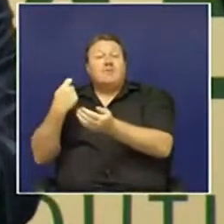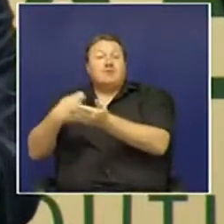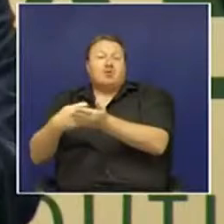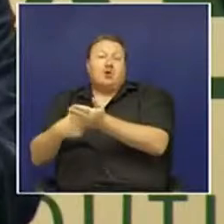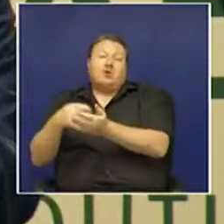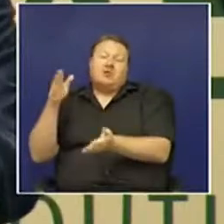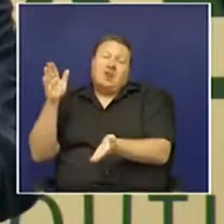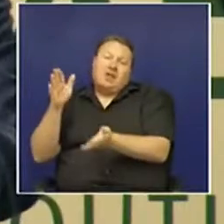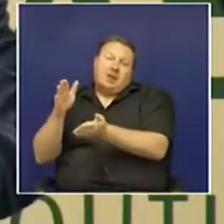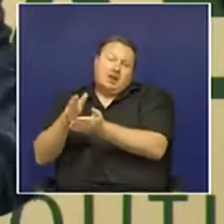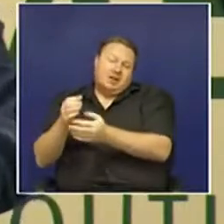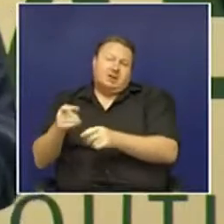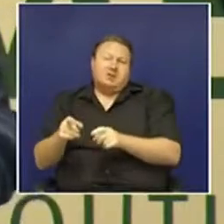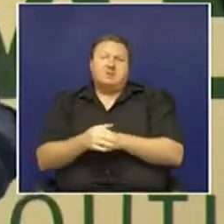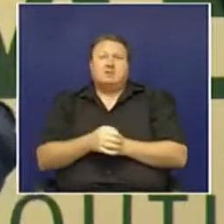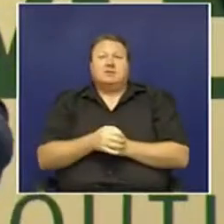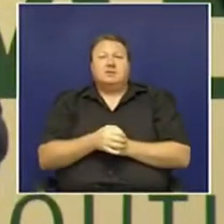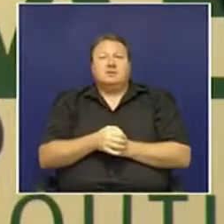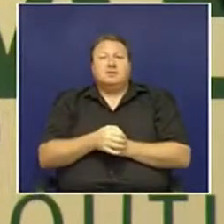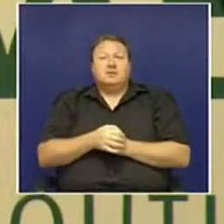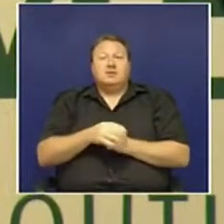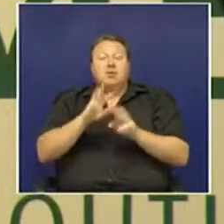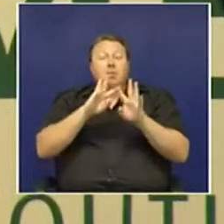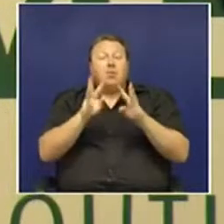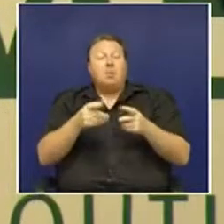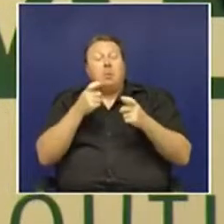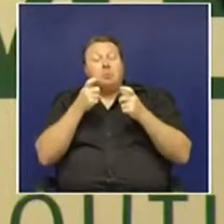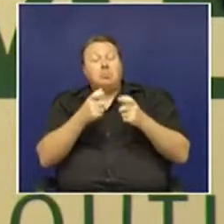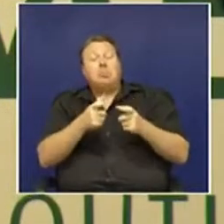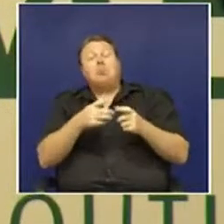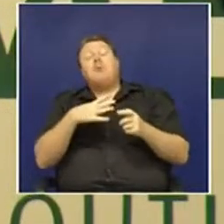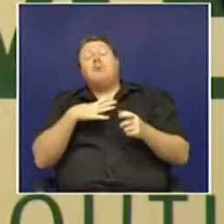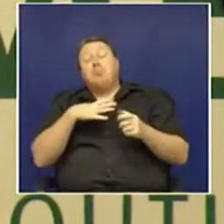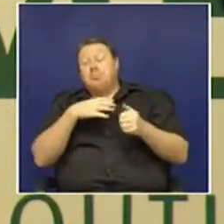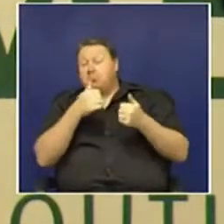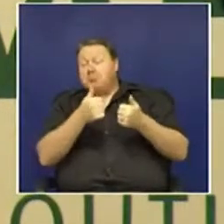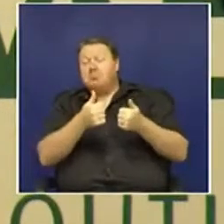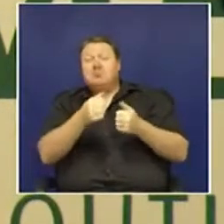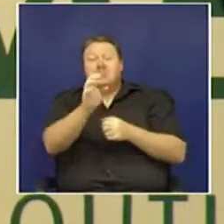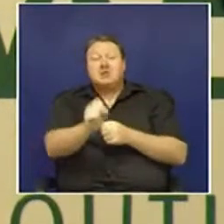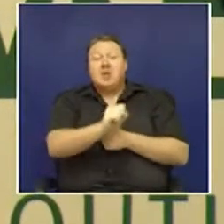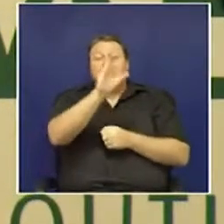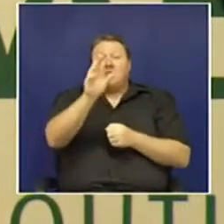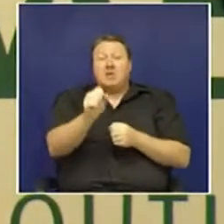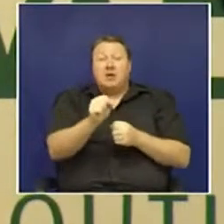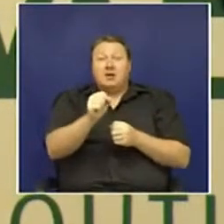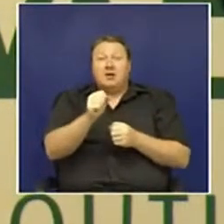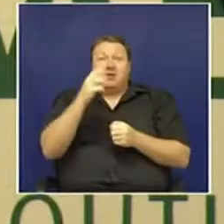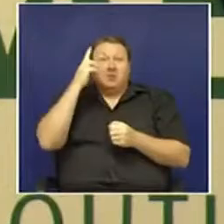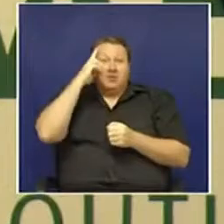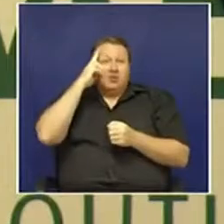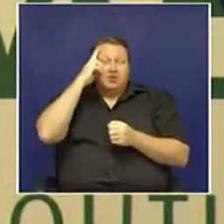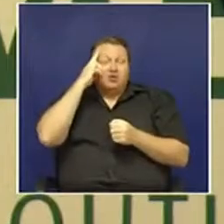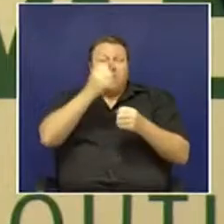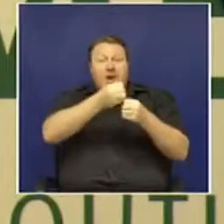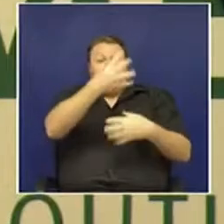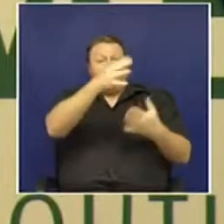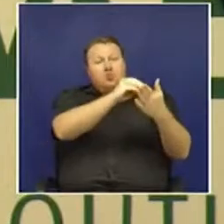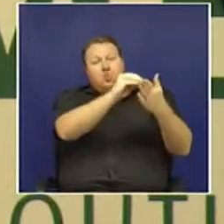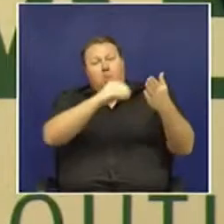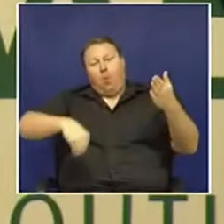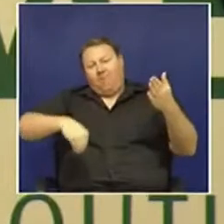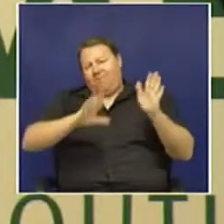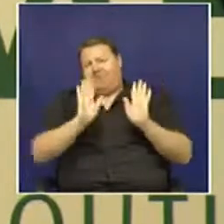world has taken notice. South Africa has been removed from the FATF grey list.